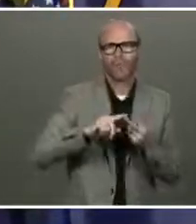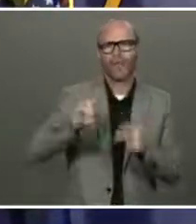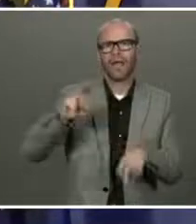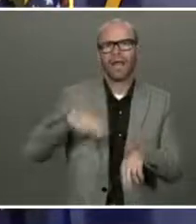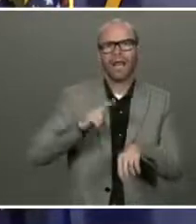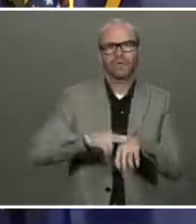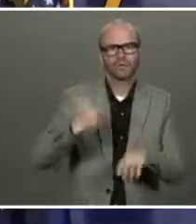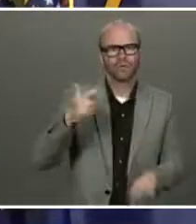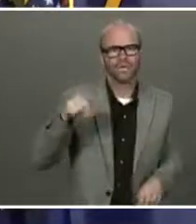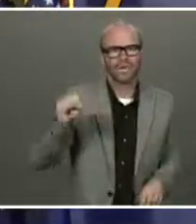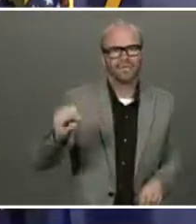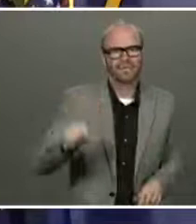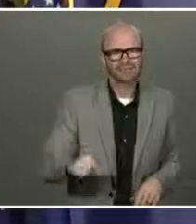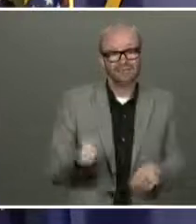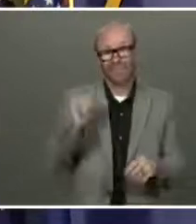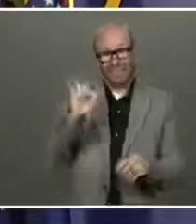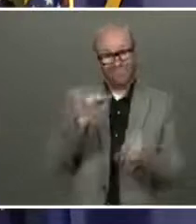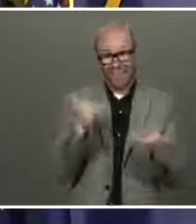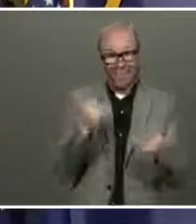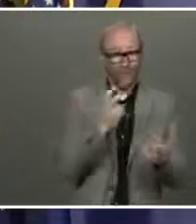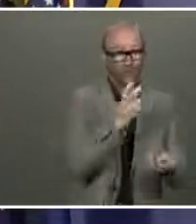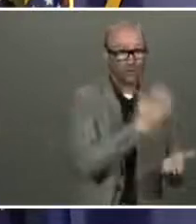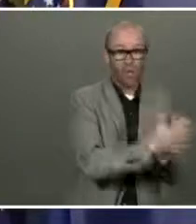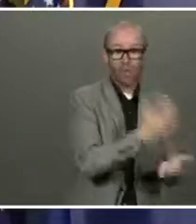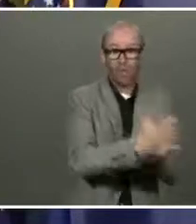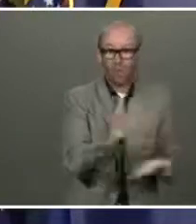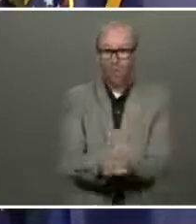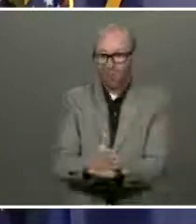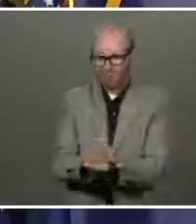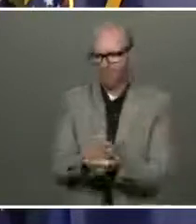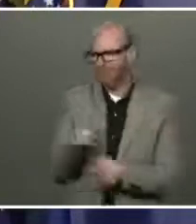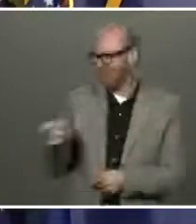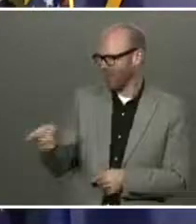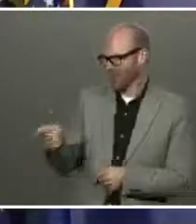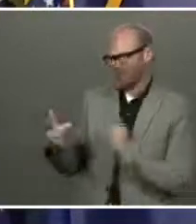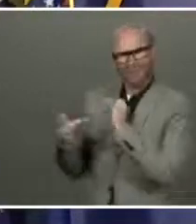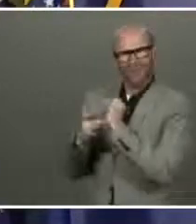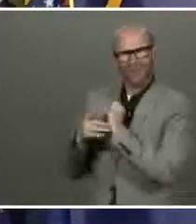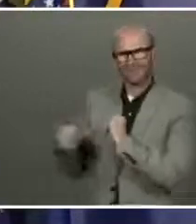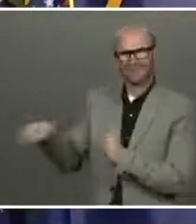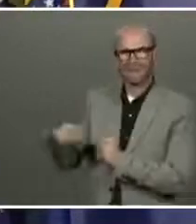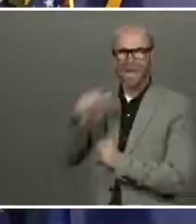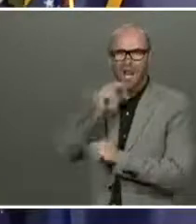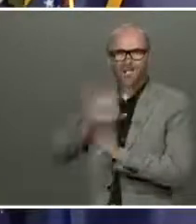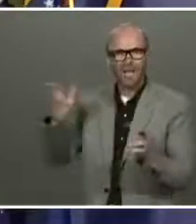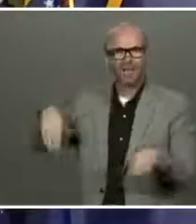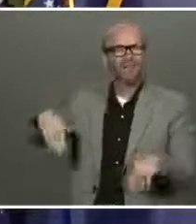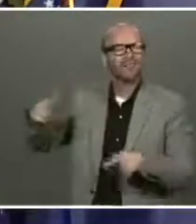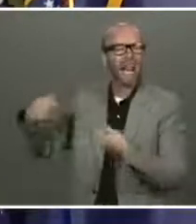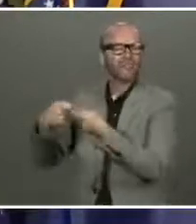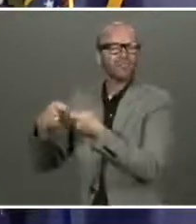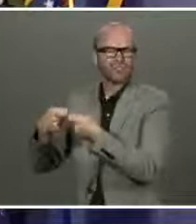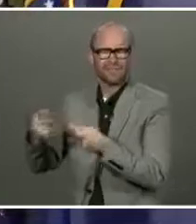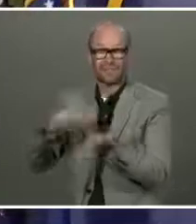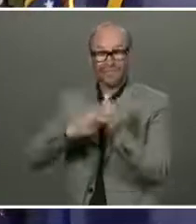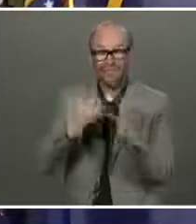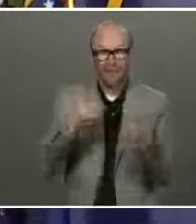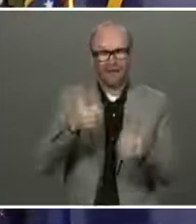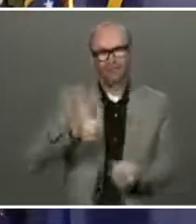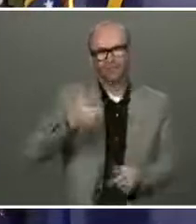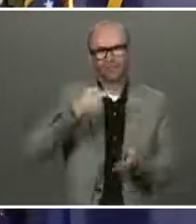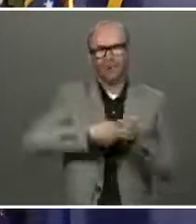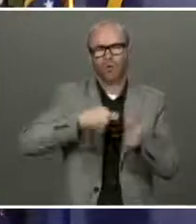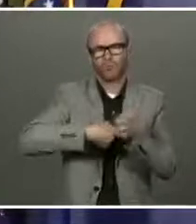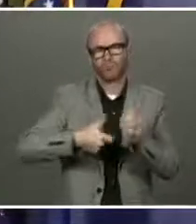down prematurely until these other technologies are ready, then all you're going to do is increase inflation. You're going to